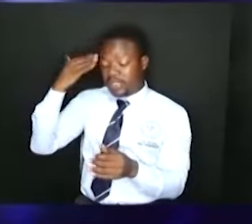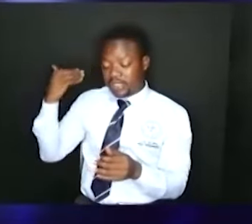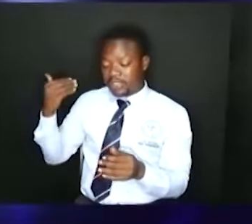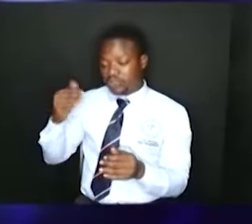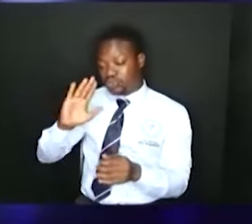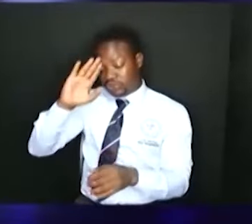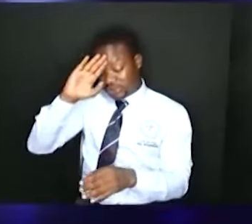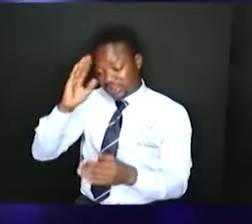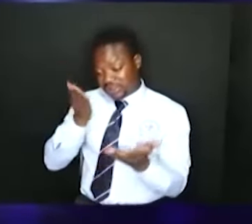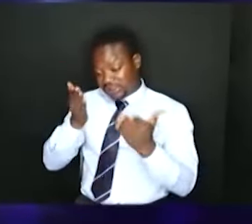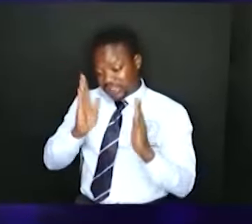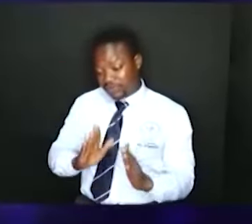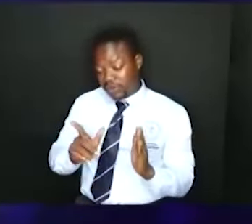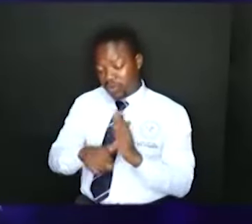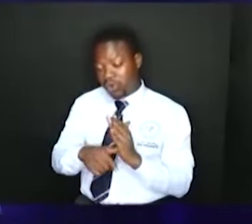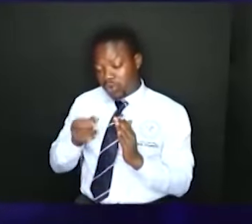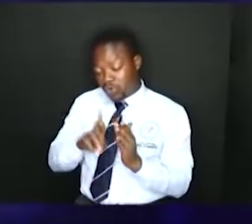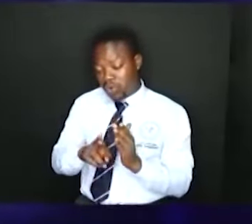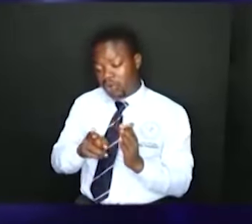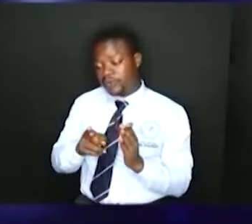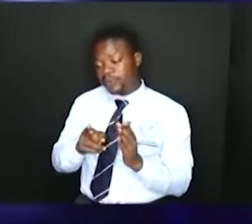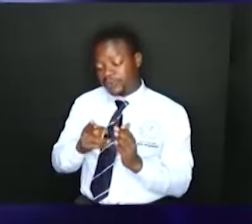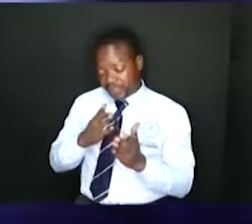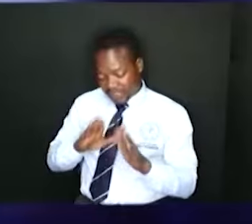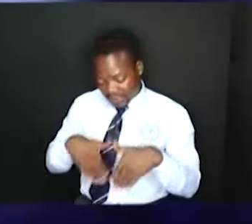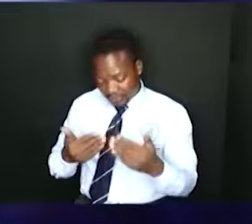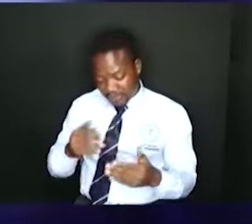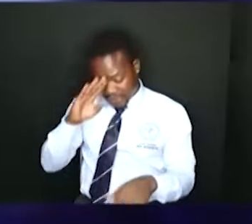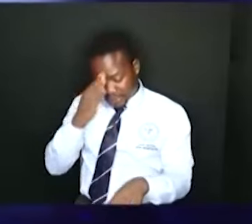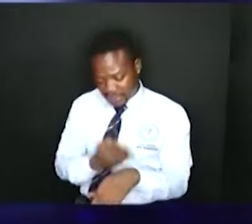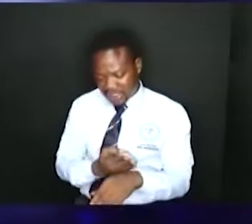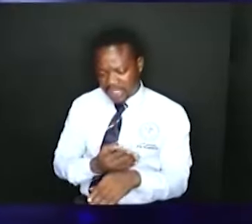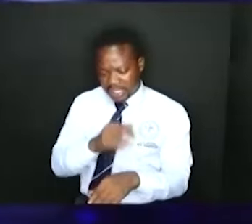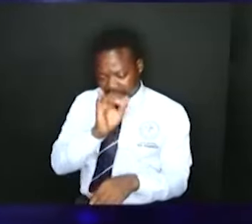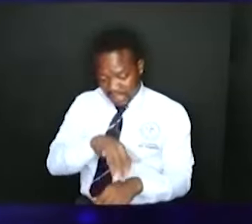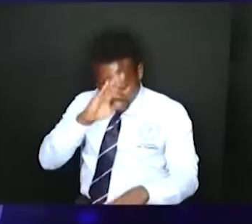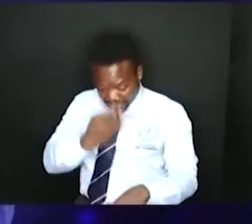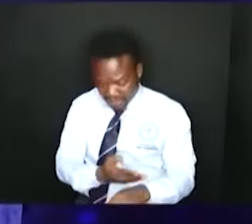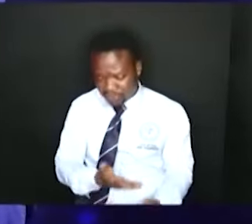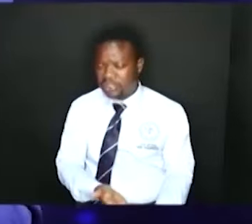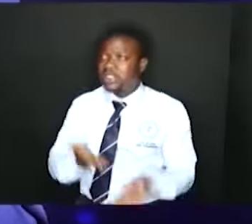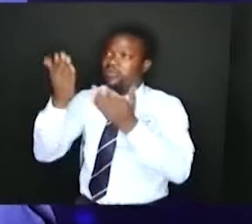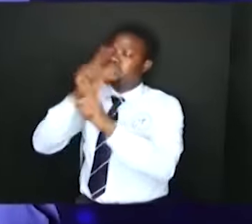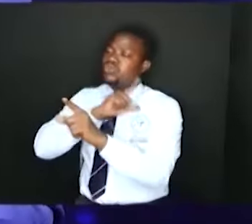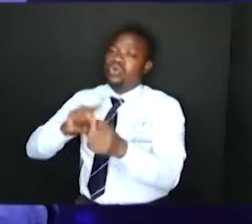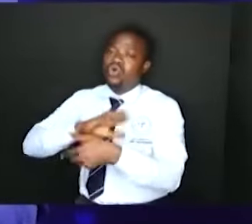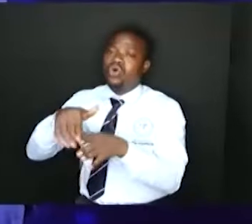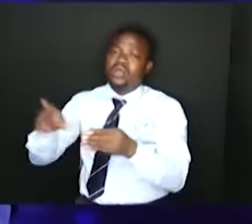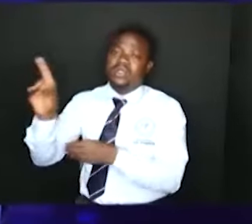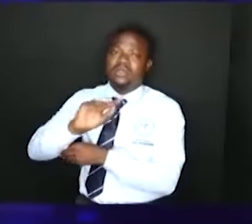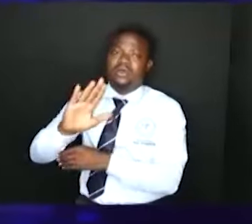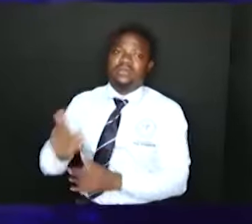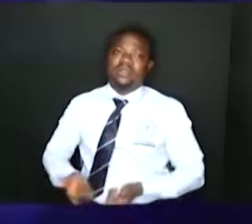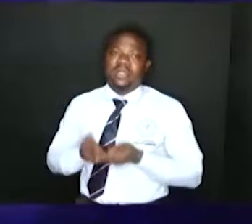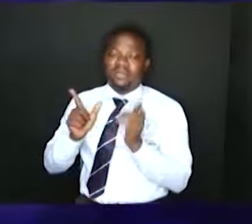son, then I will give him to the Lord for all the days of his life, and no razor will